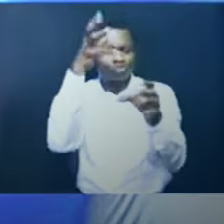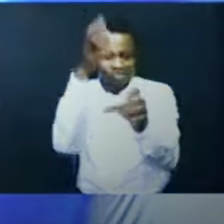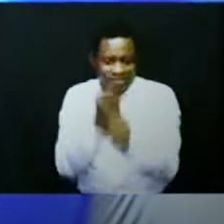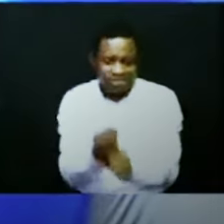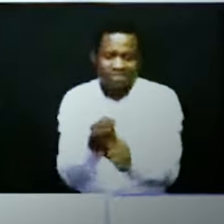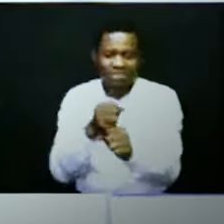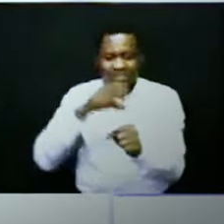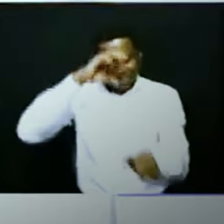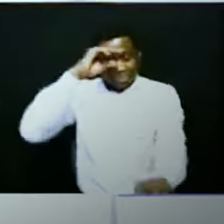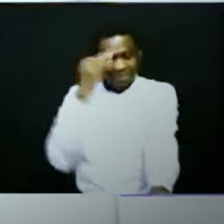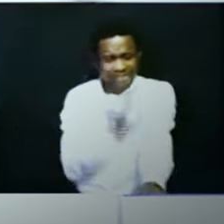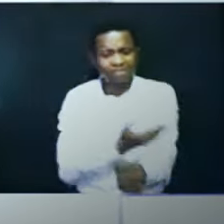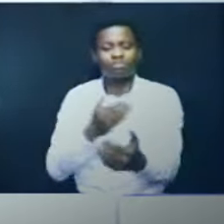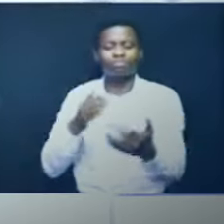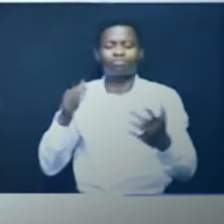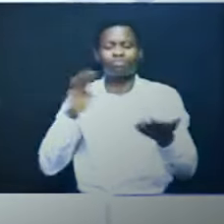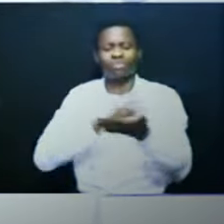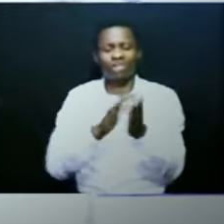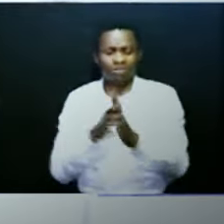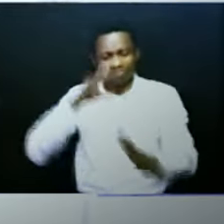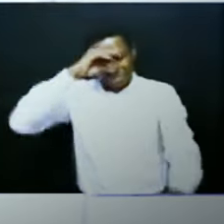straight away.